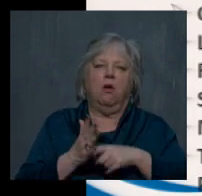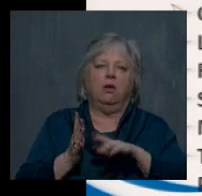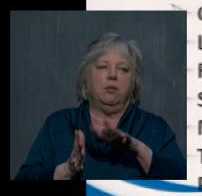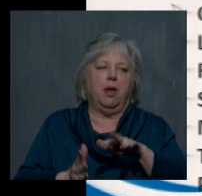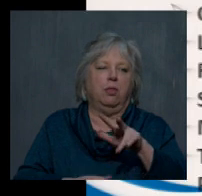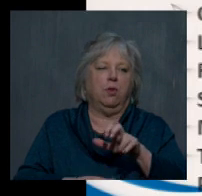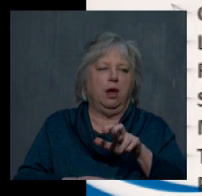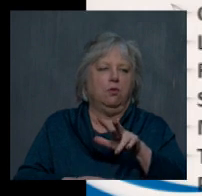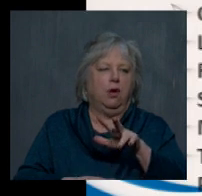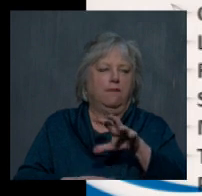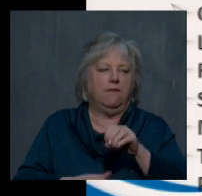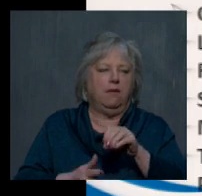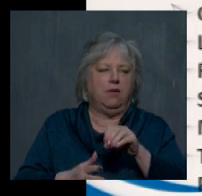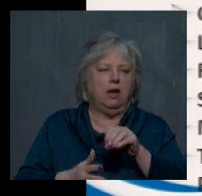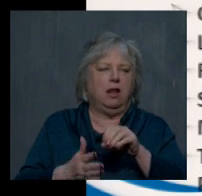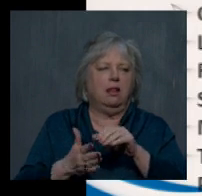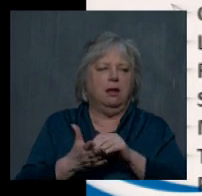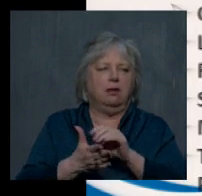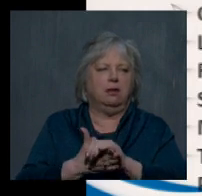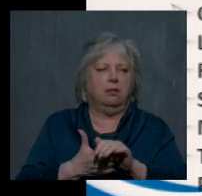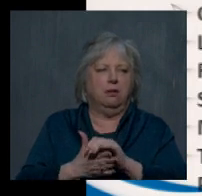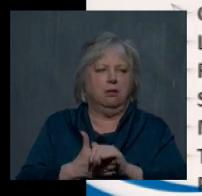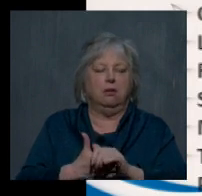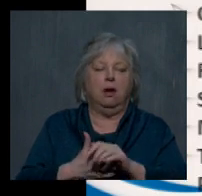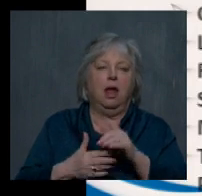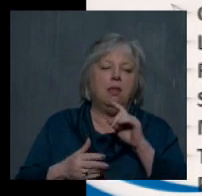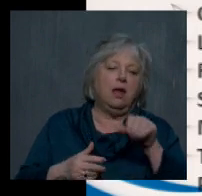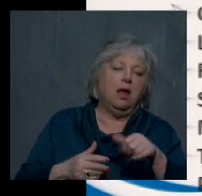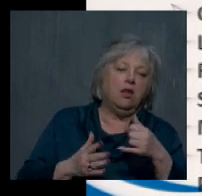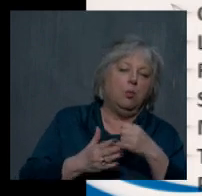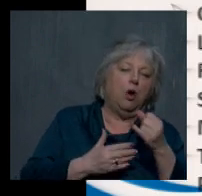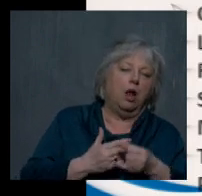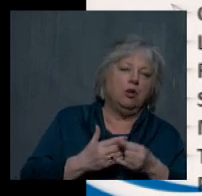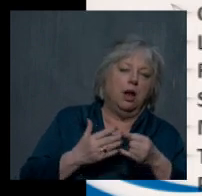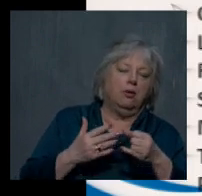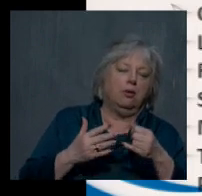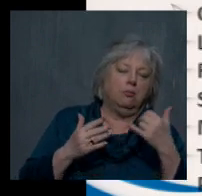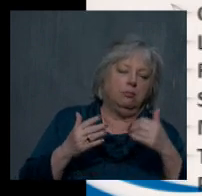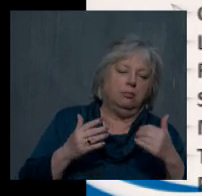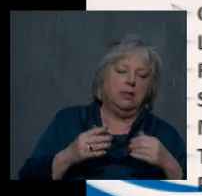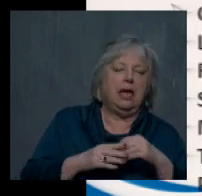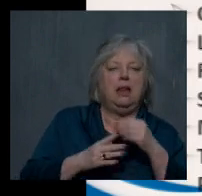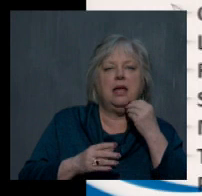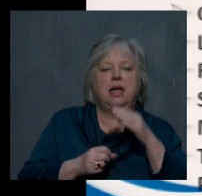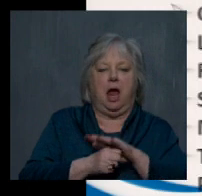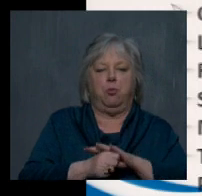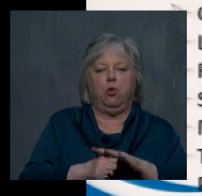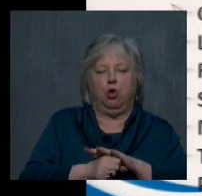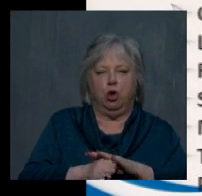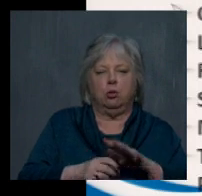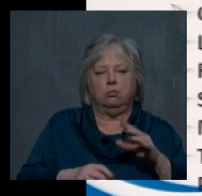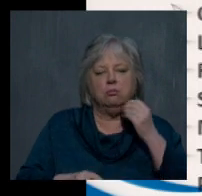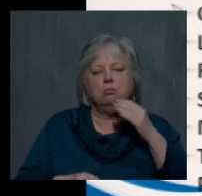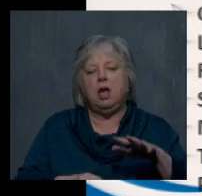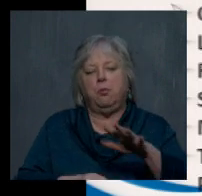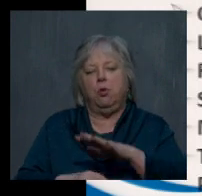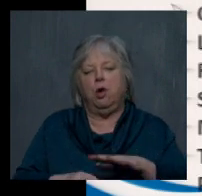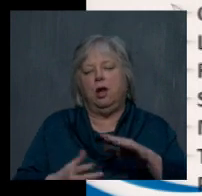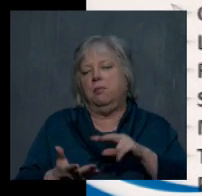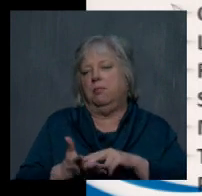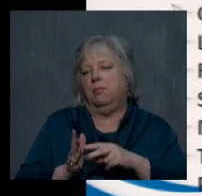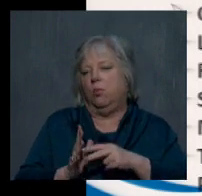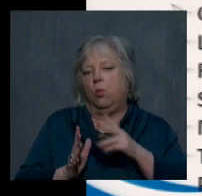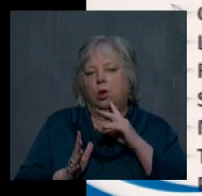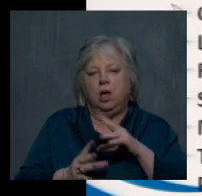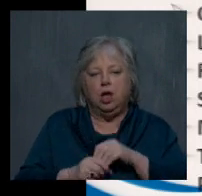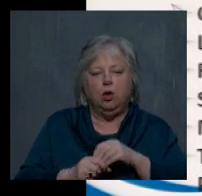$350,000. And then the remainder of the projects are really projects in the neighborhoods that involve either replacing